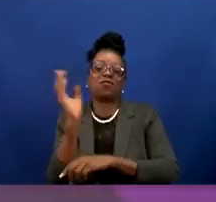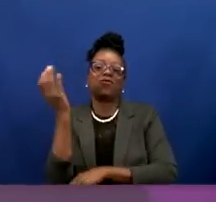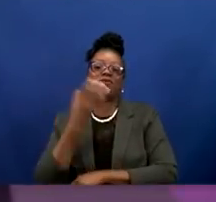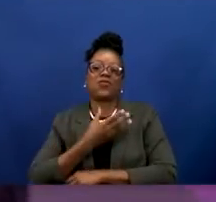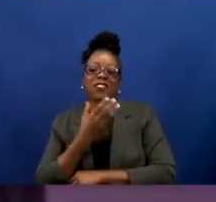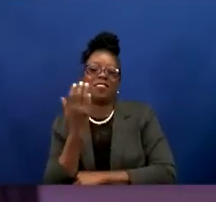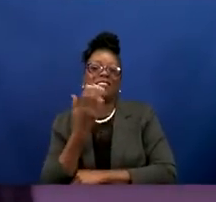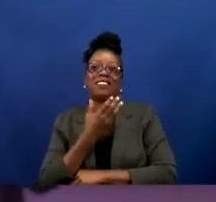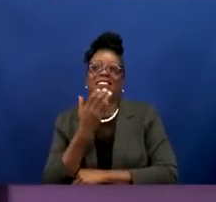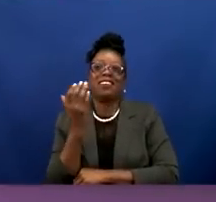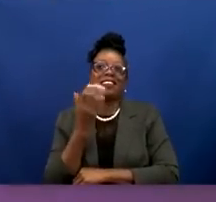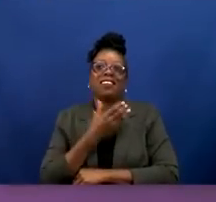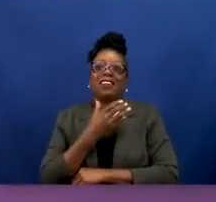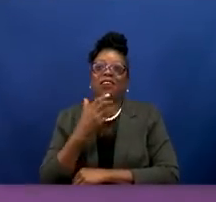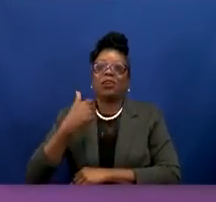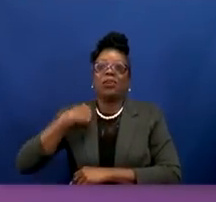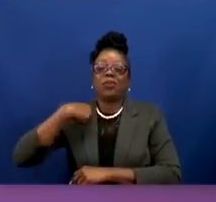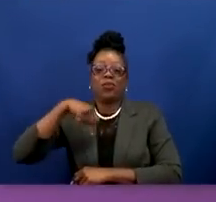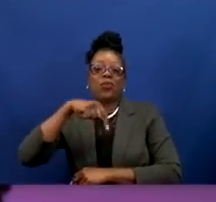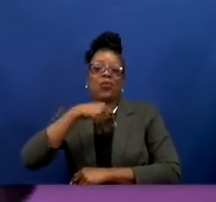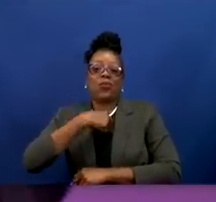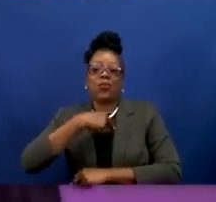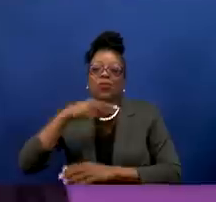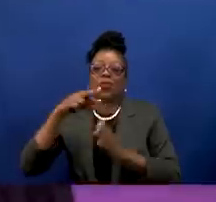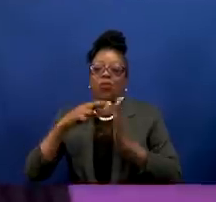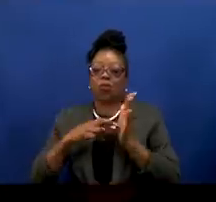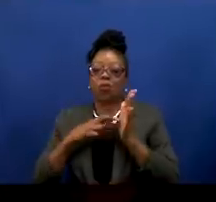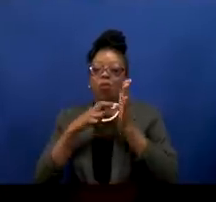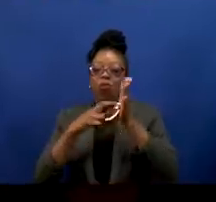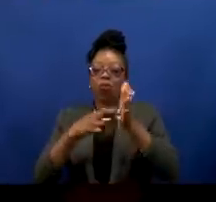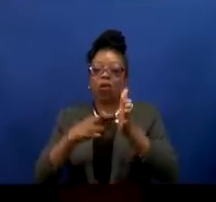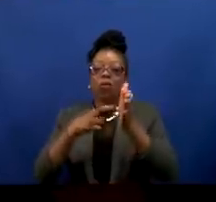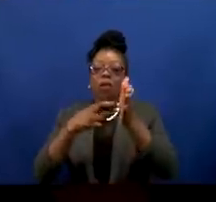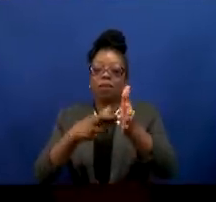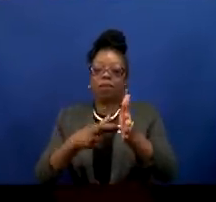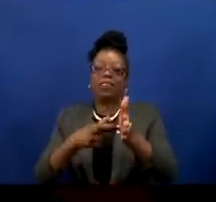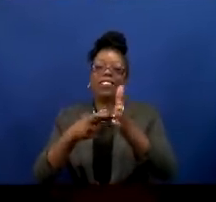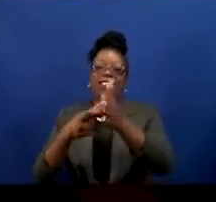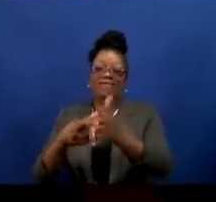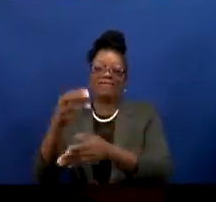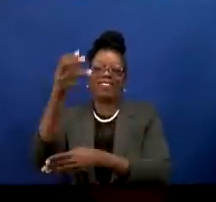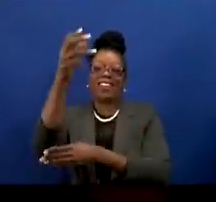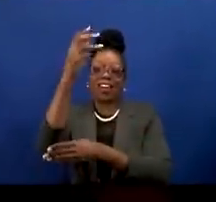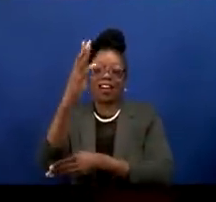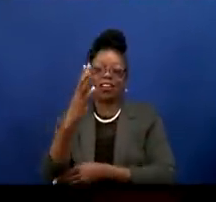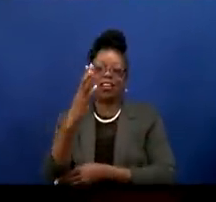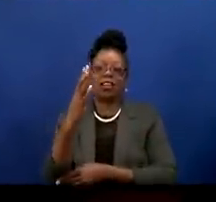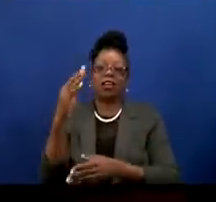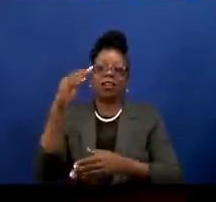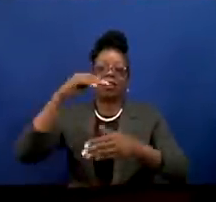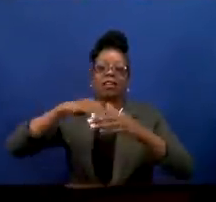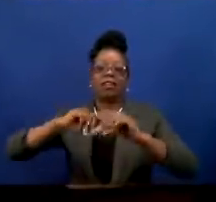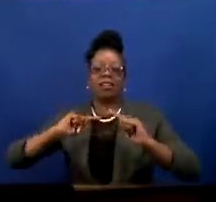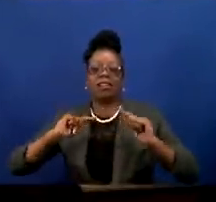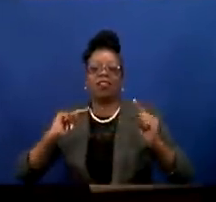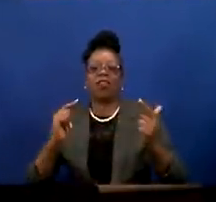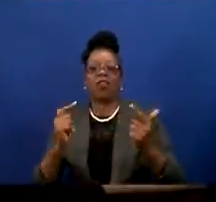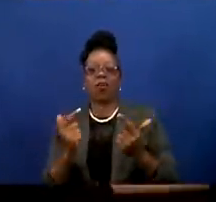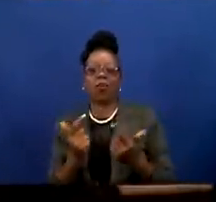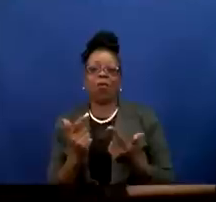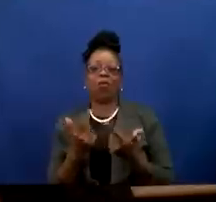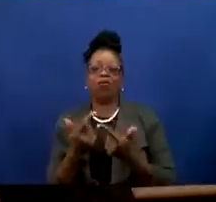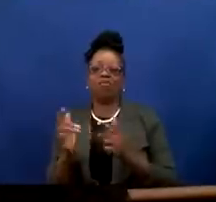Oh, we represent our God. Oh, yes, we do.